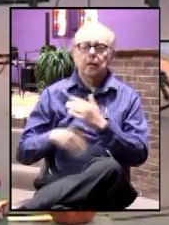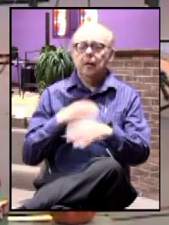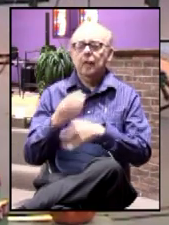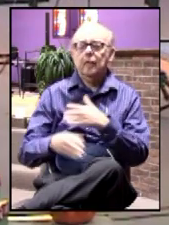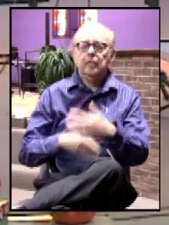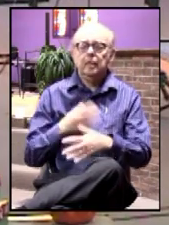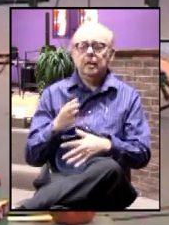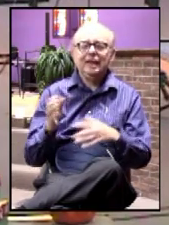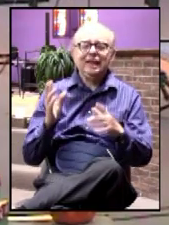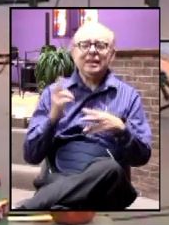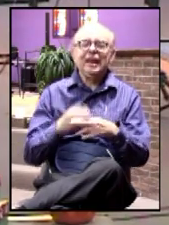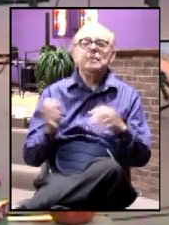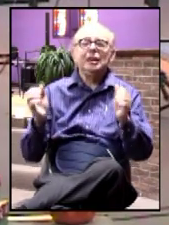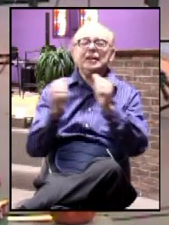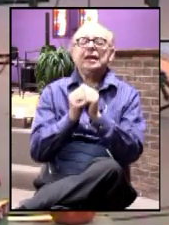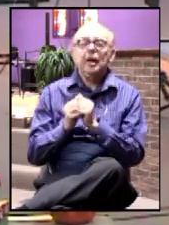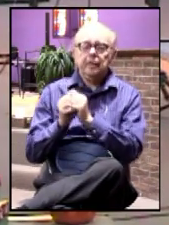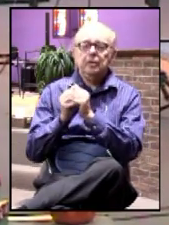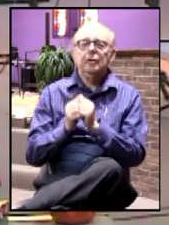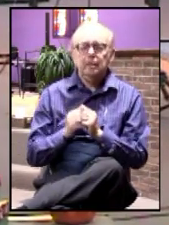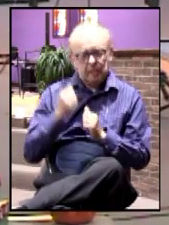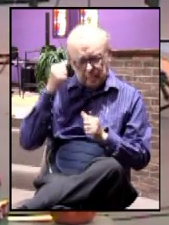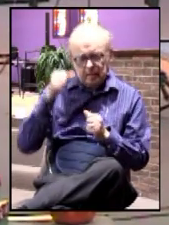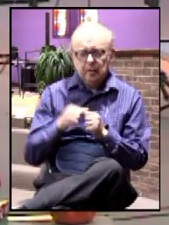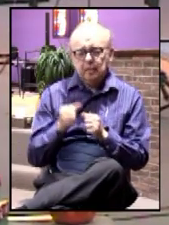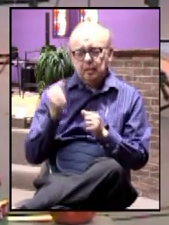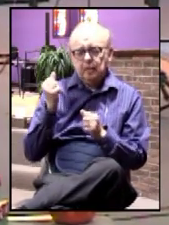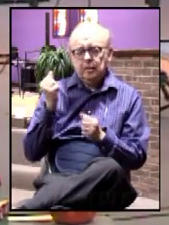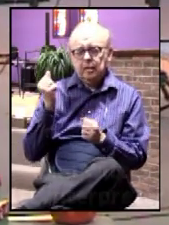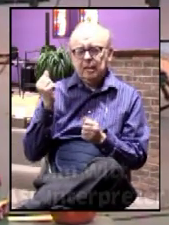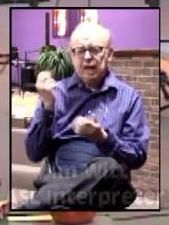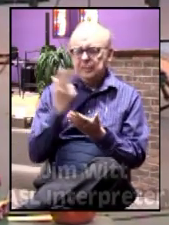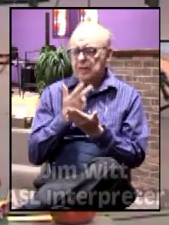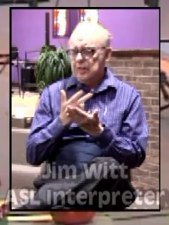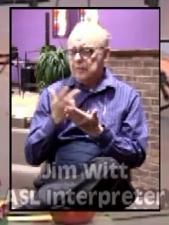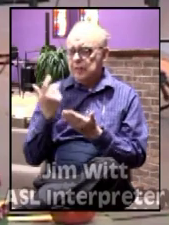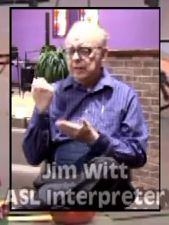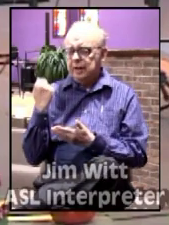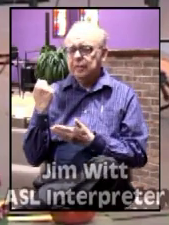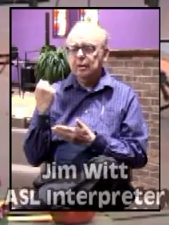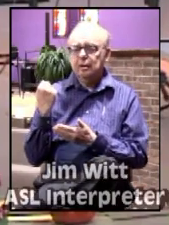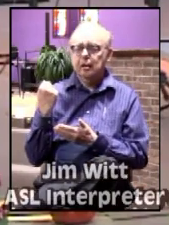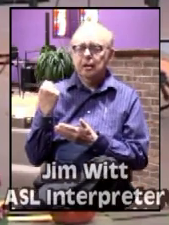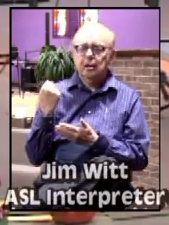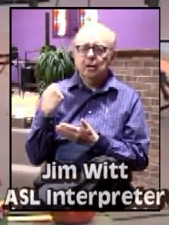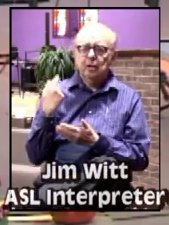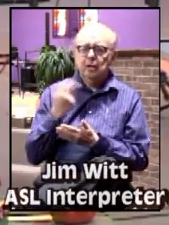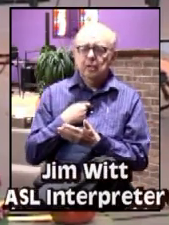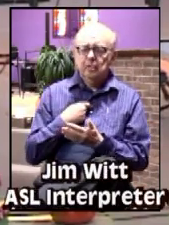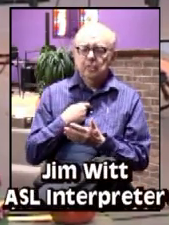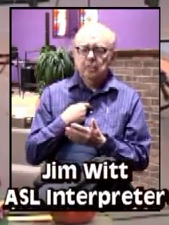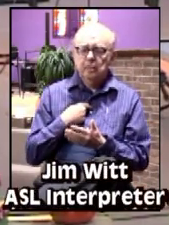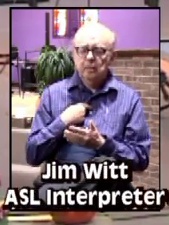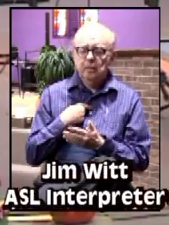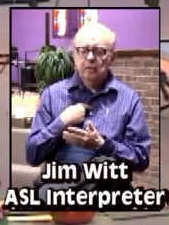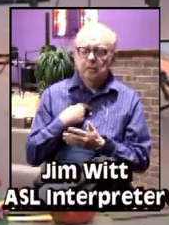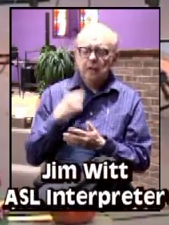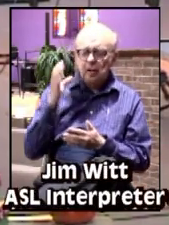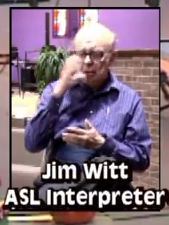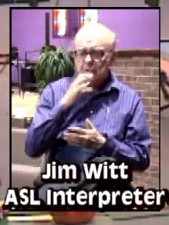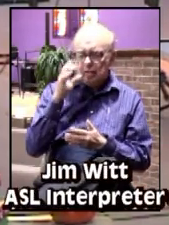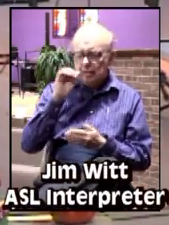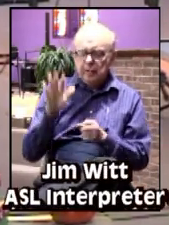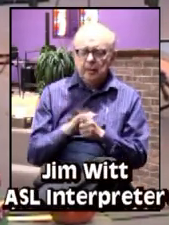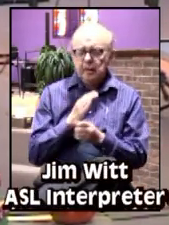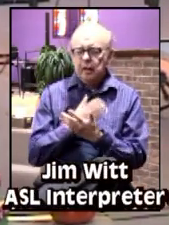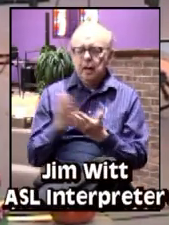messages called Together. If you remember the last 3 weeks, we've been exploring this whole